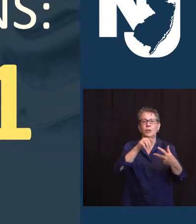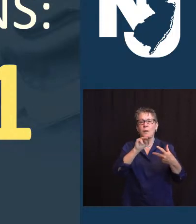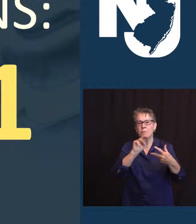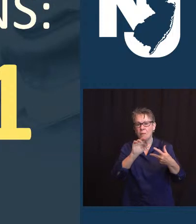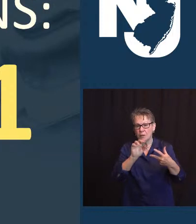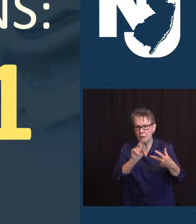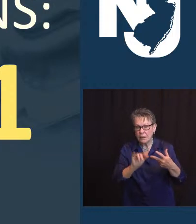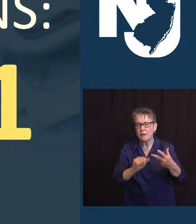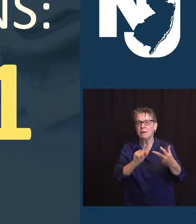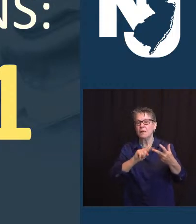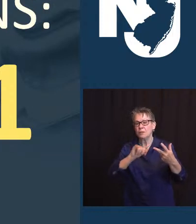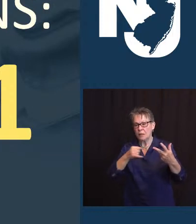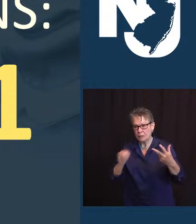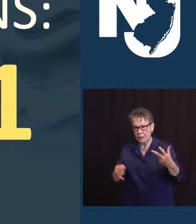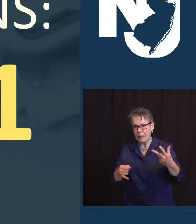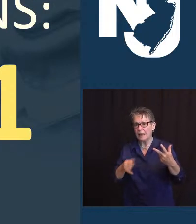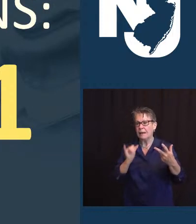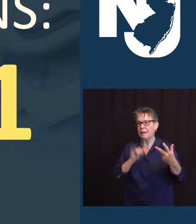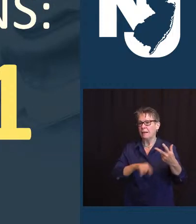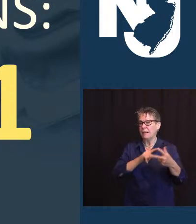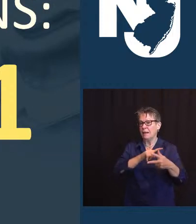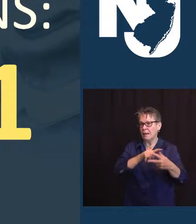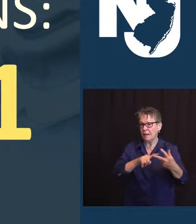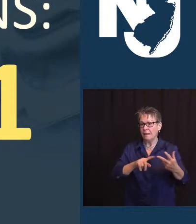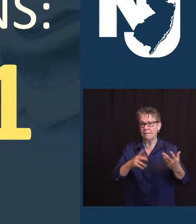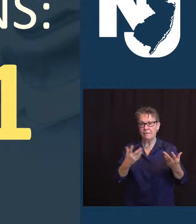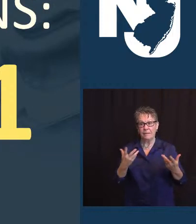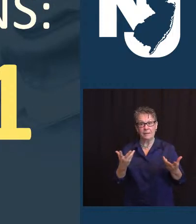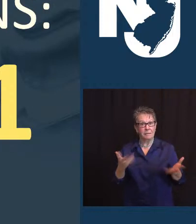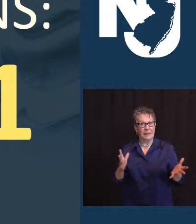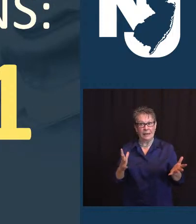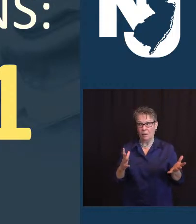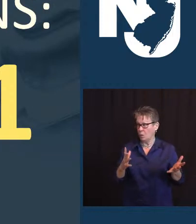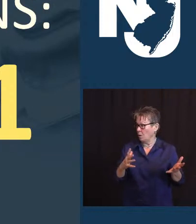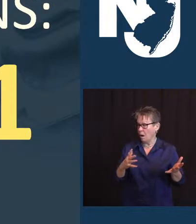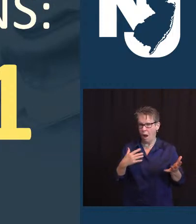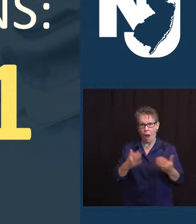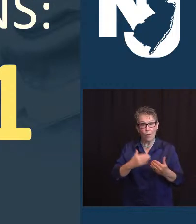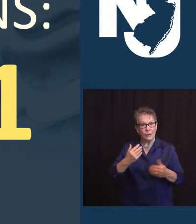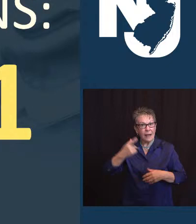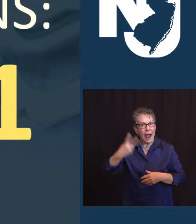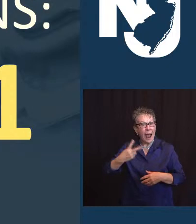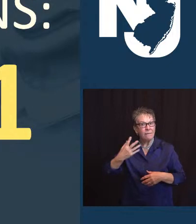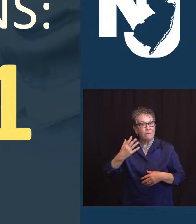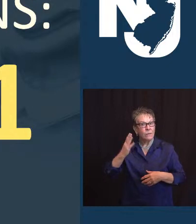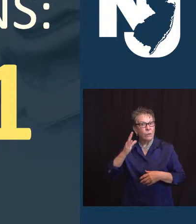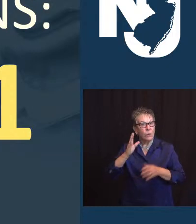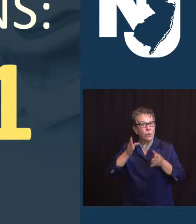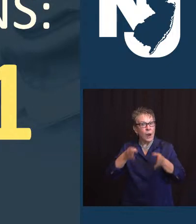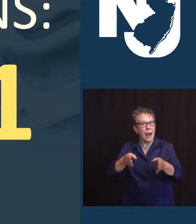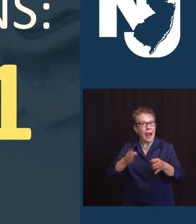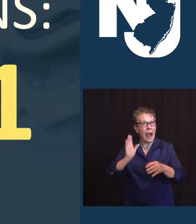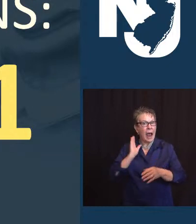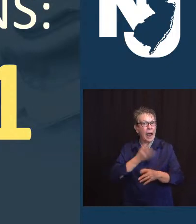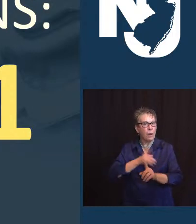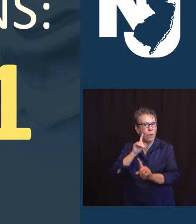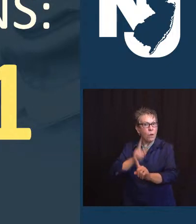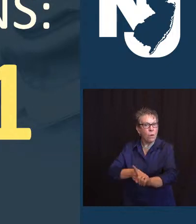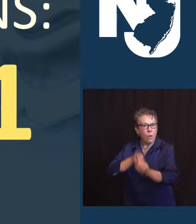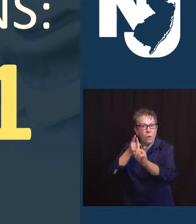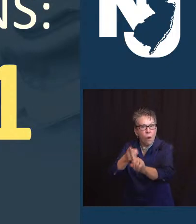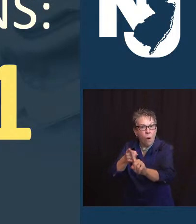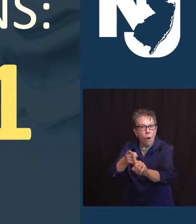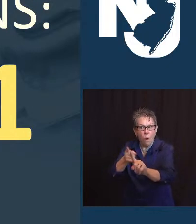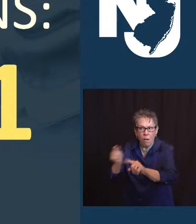our initial goal of vaccinating 4.7 million individuals. And by the way, more than